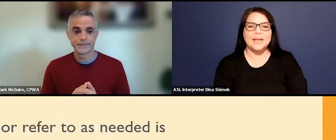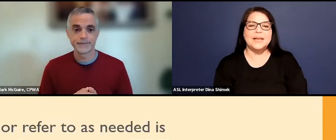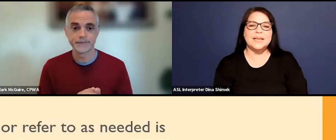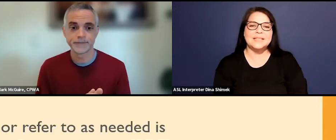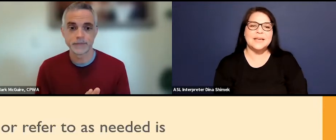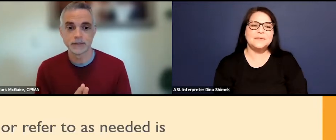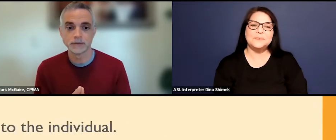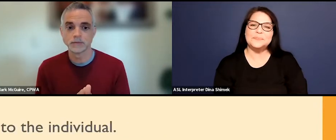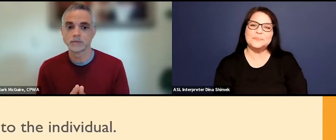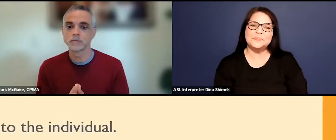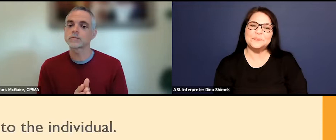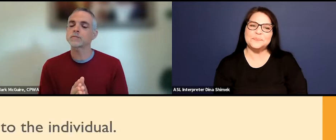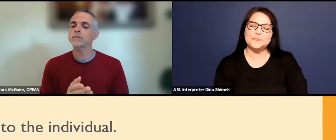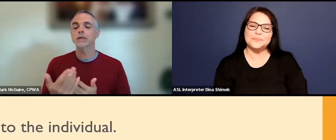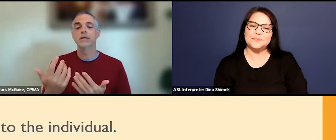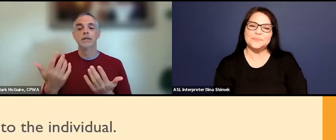Next slide.